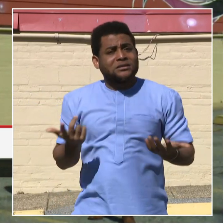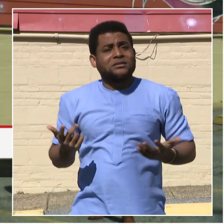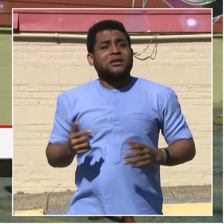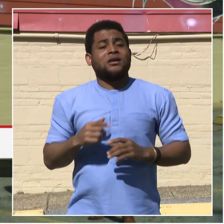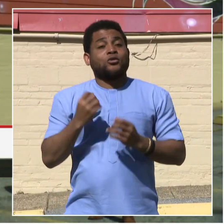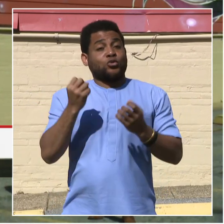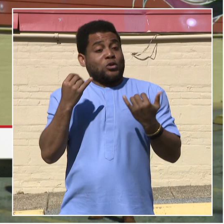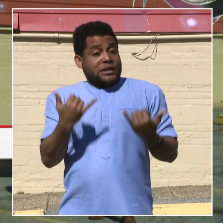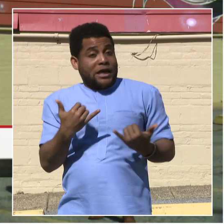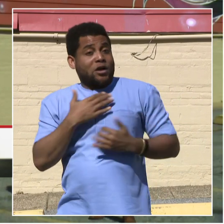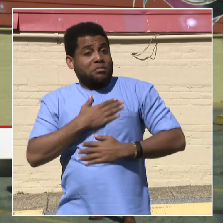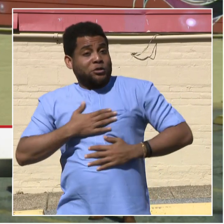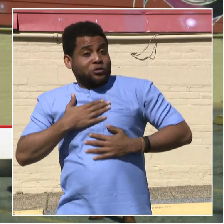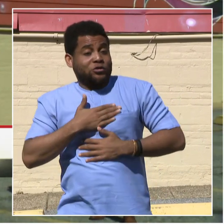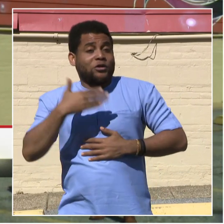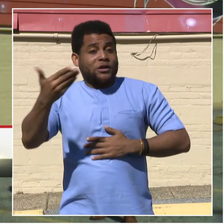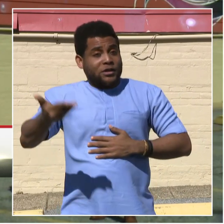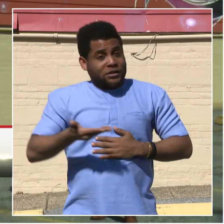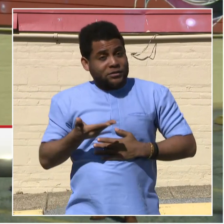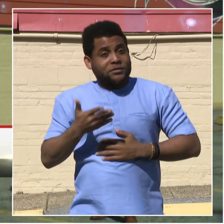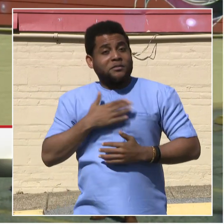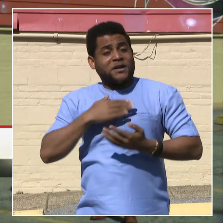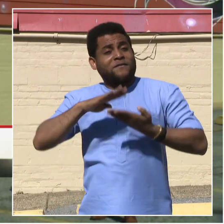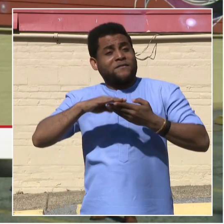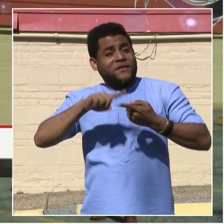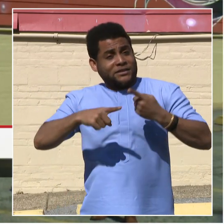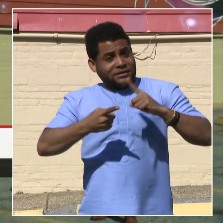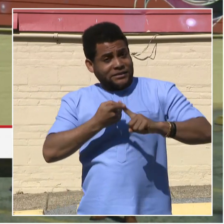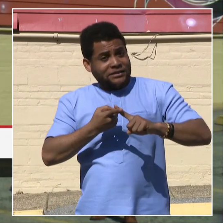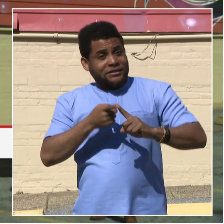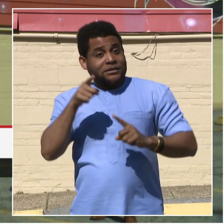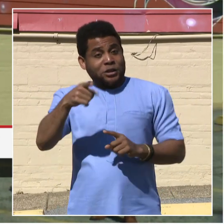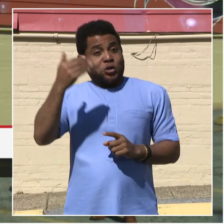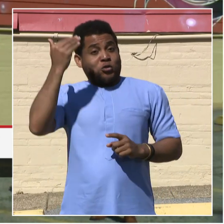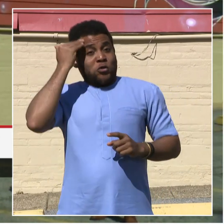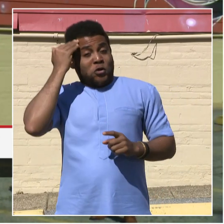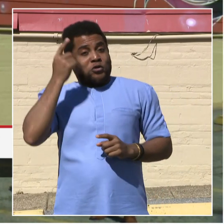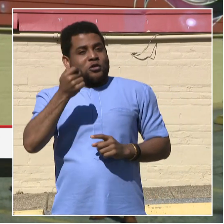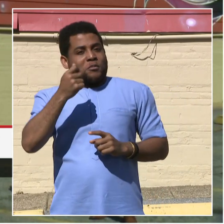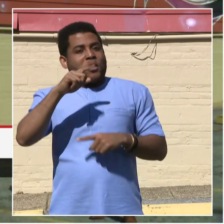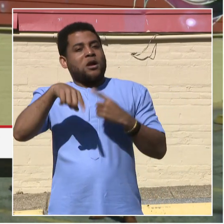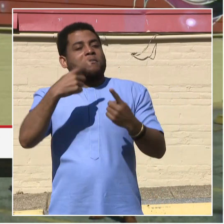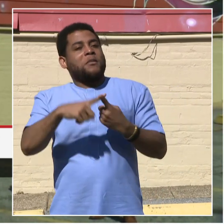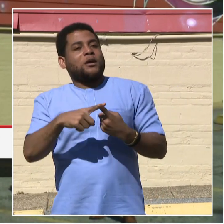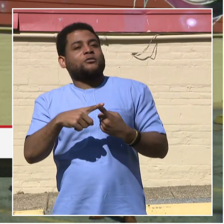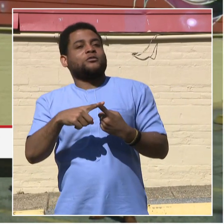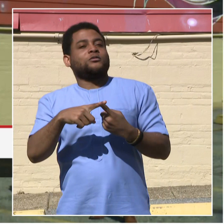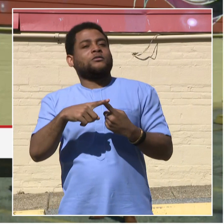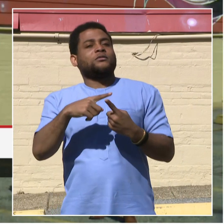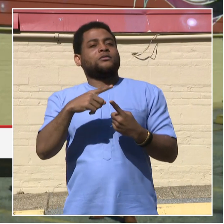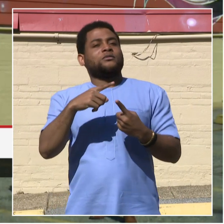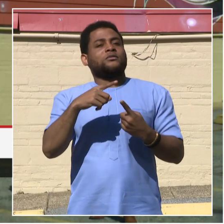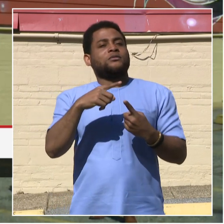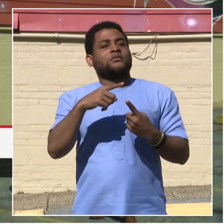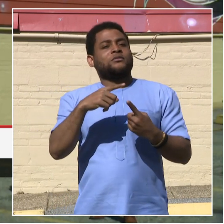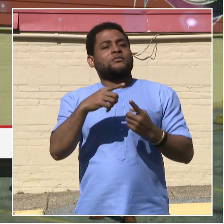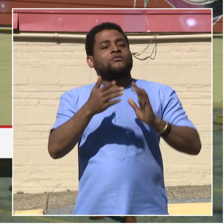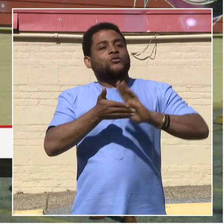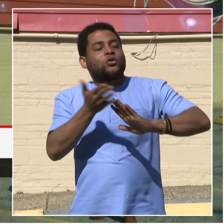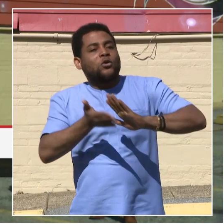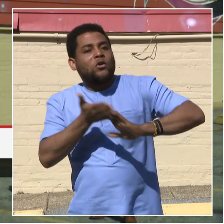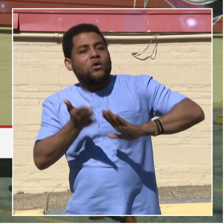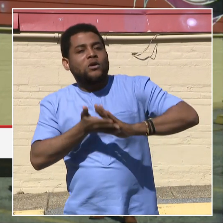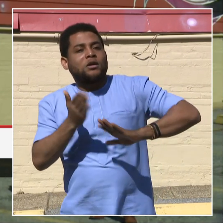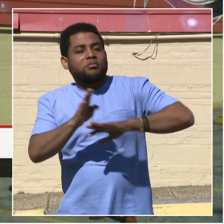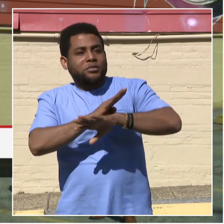of introducing my friend who knows a thing or two about running a legacy business, making